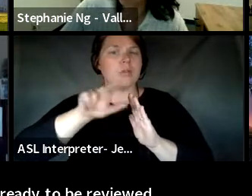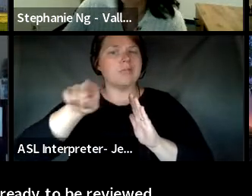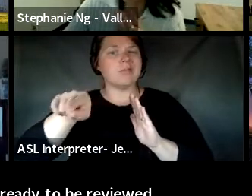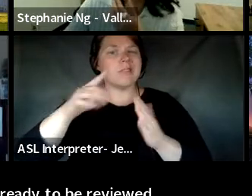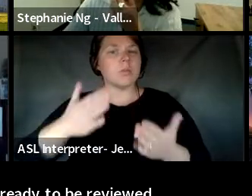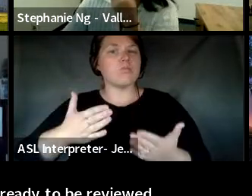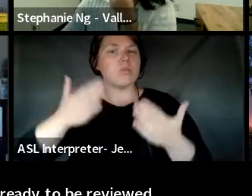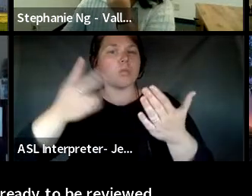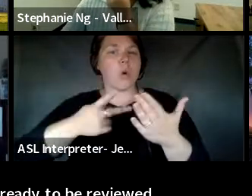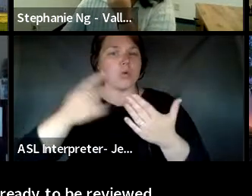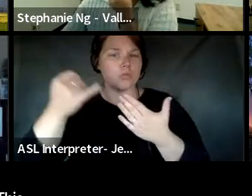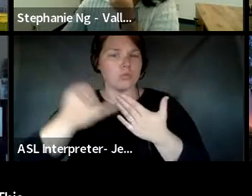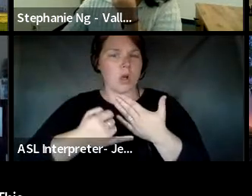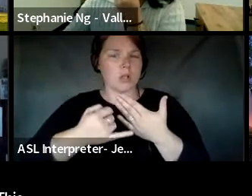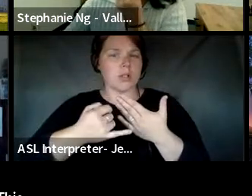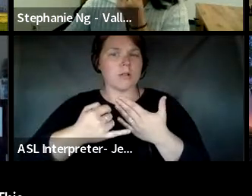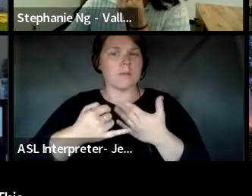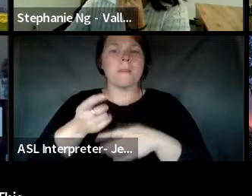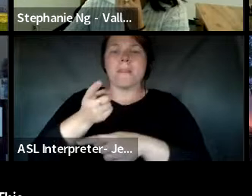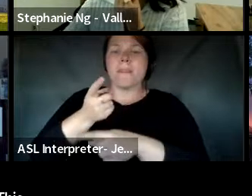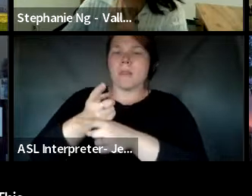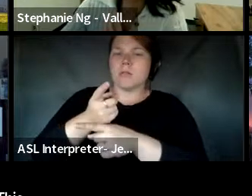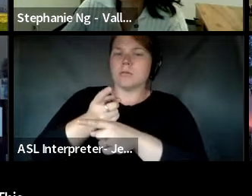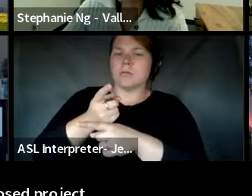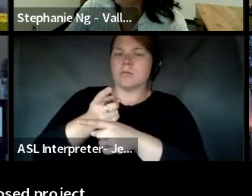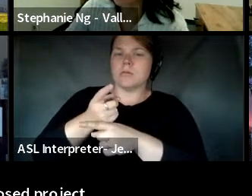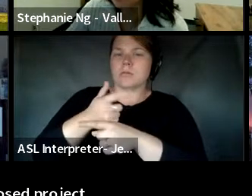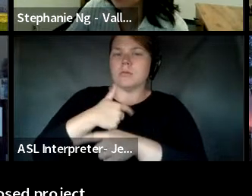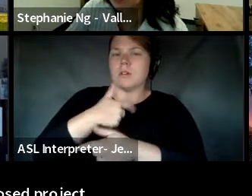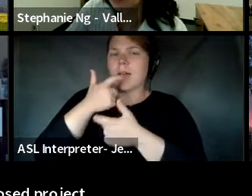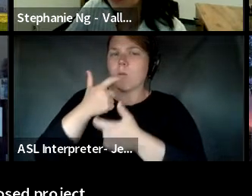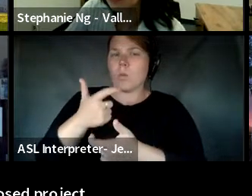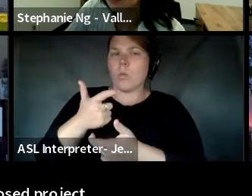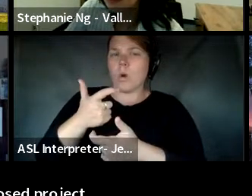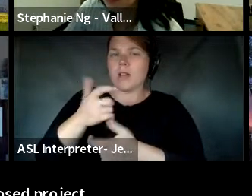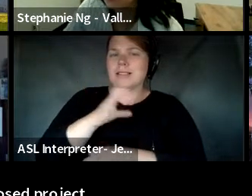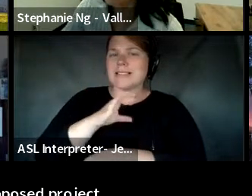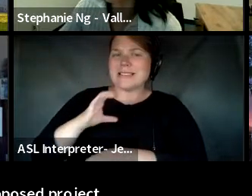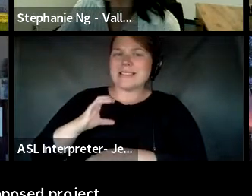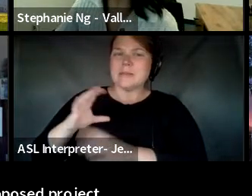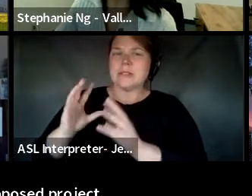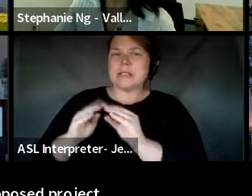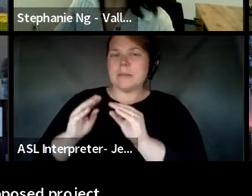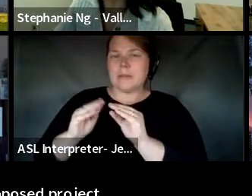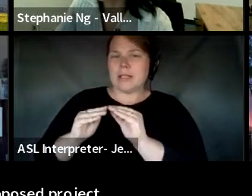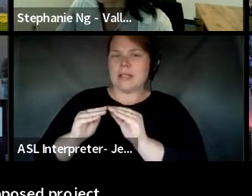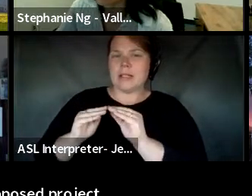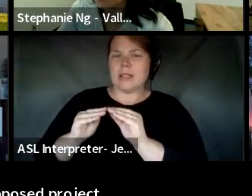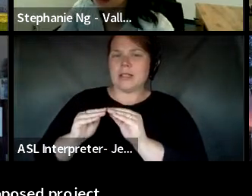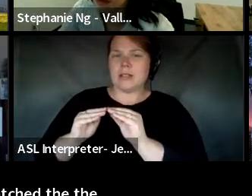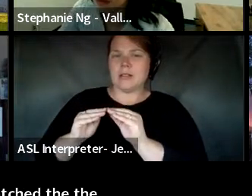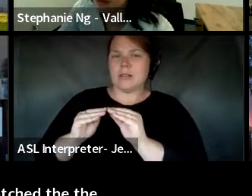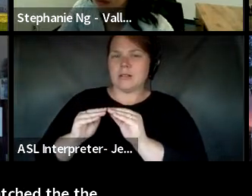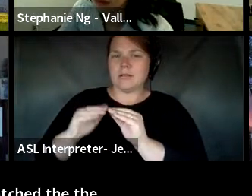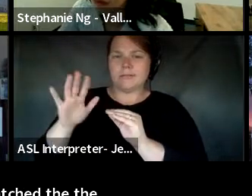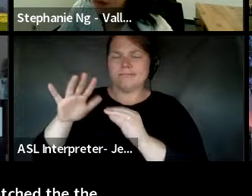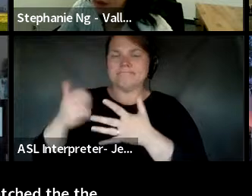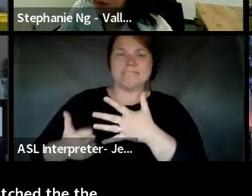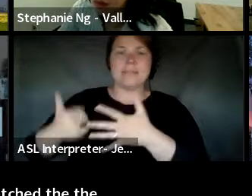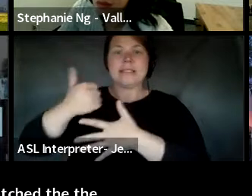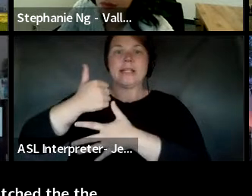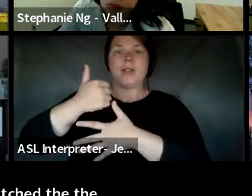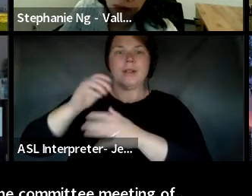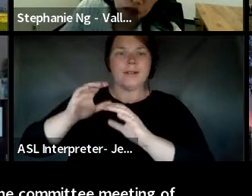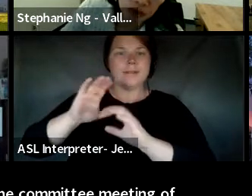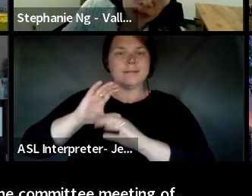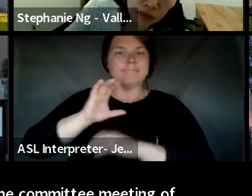proposed project. Right. I watched the committee meeting, the executive committee